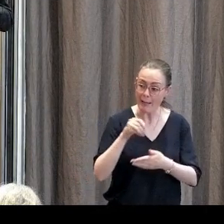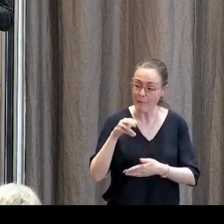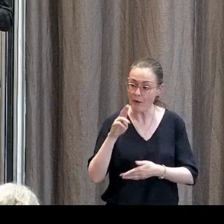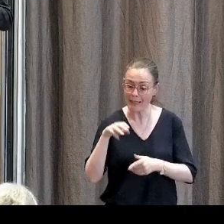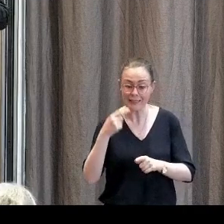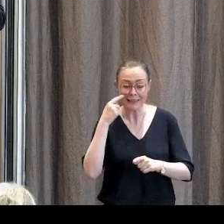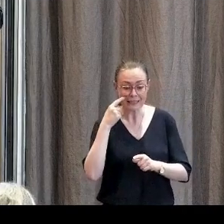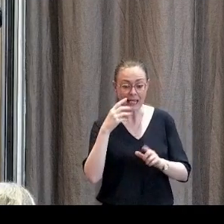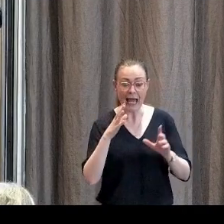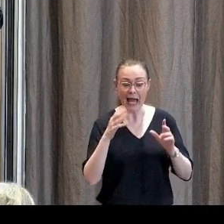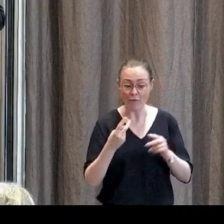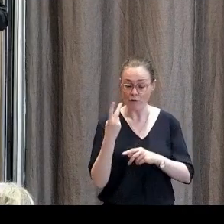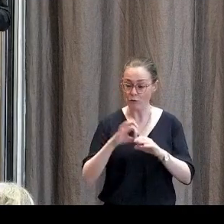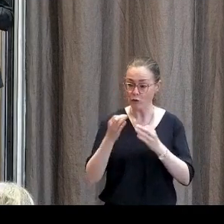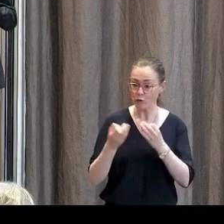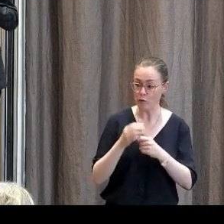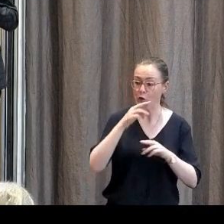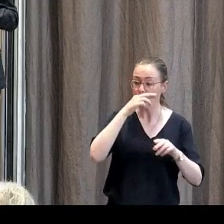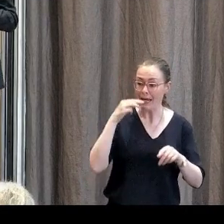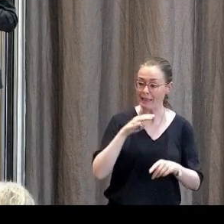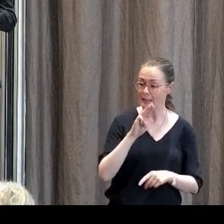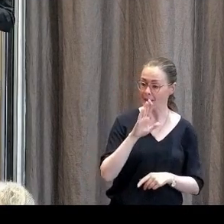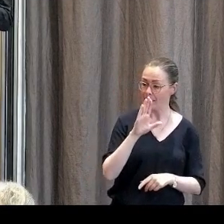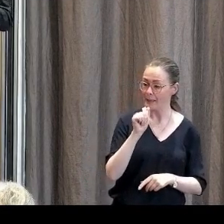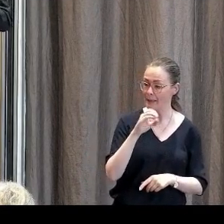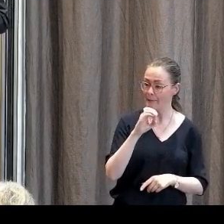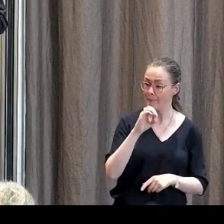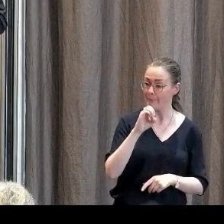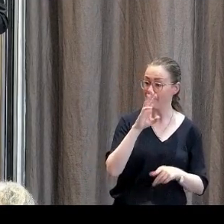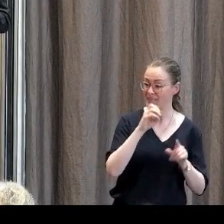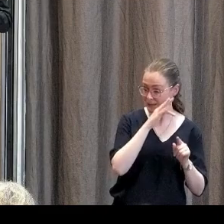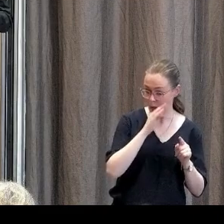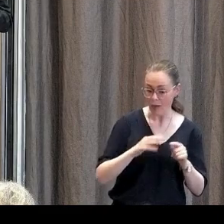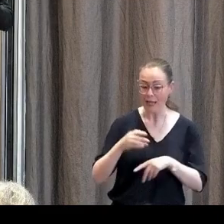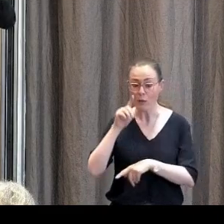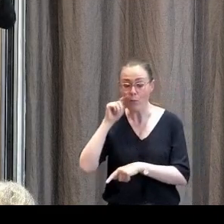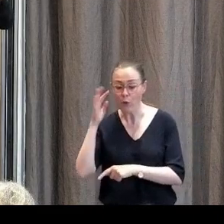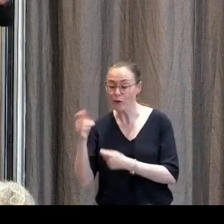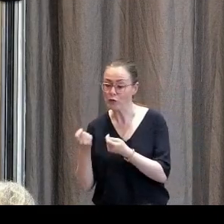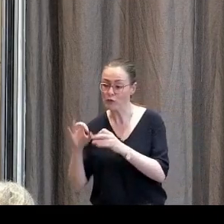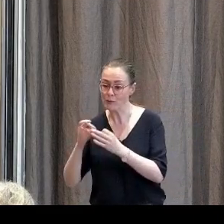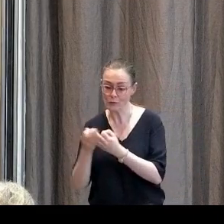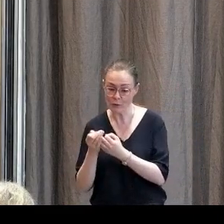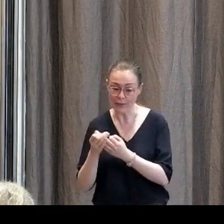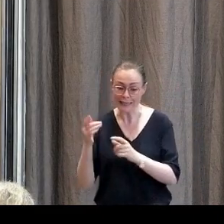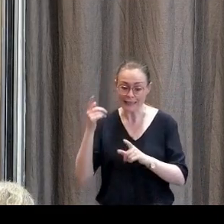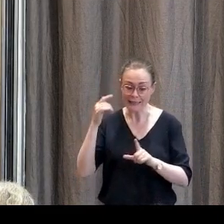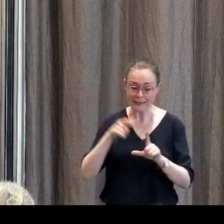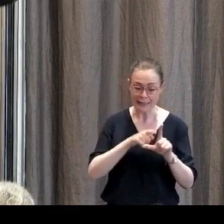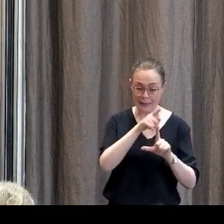graph, there's a placebo group, that's the red line, and the blue line is the treatment group. And on the